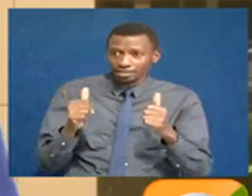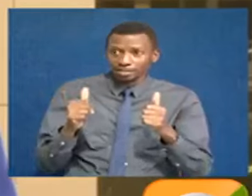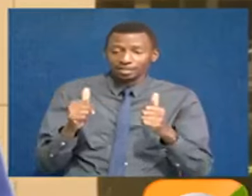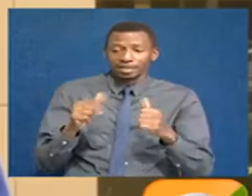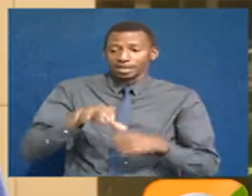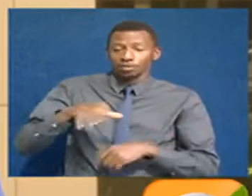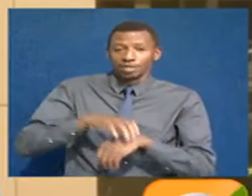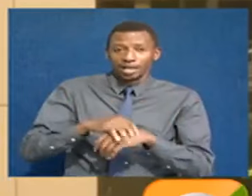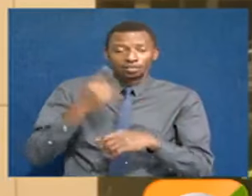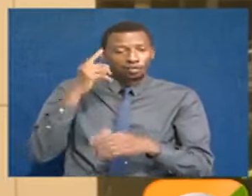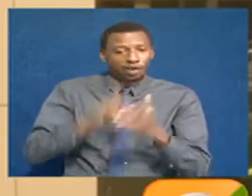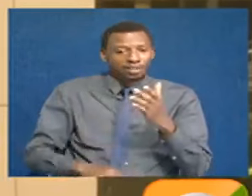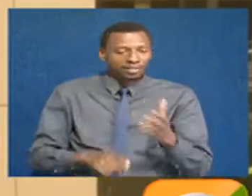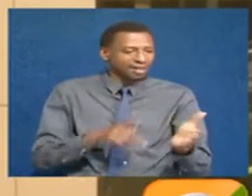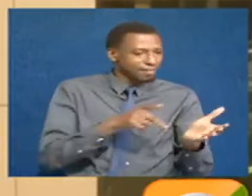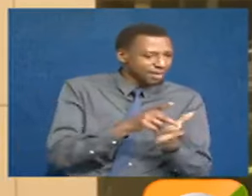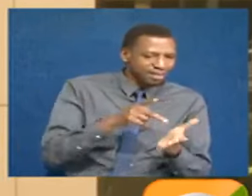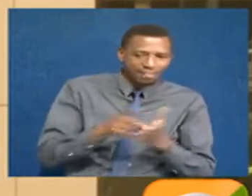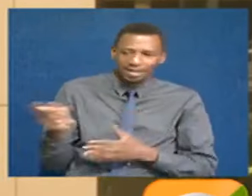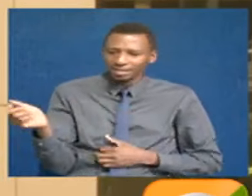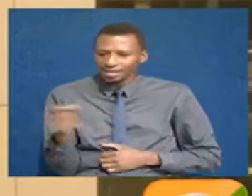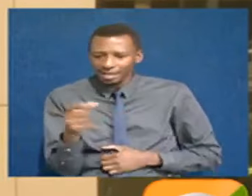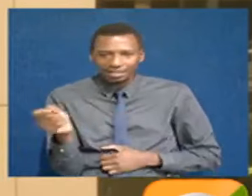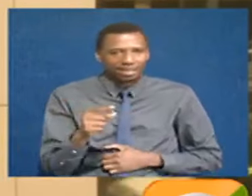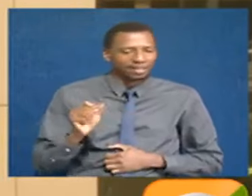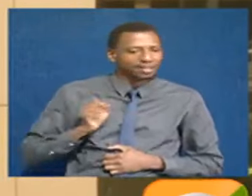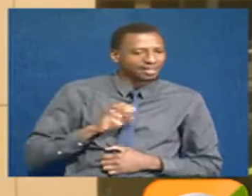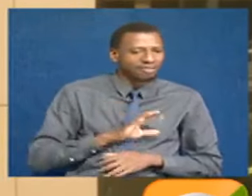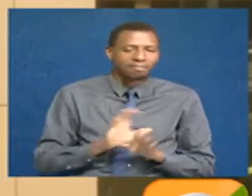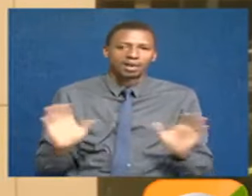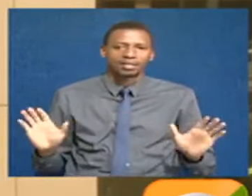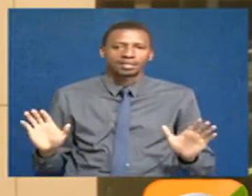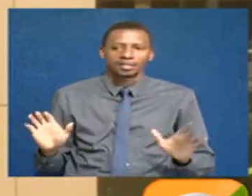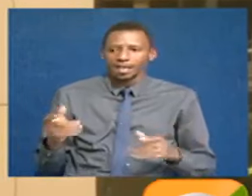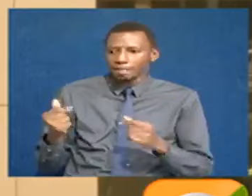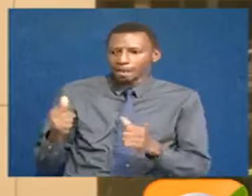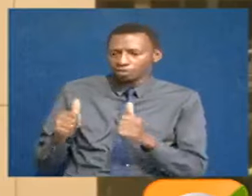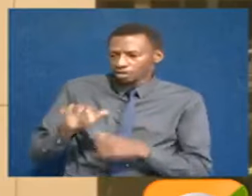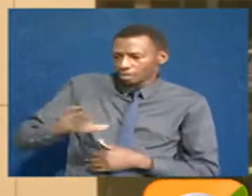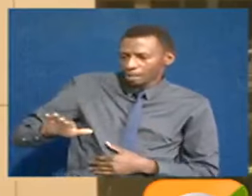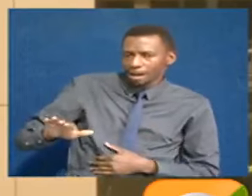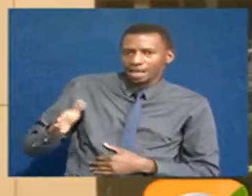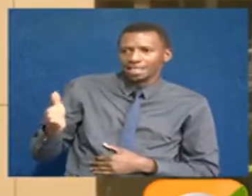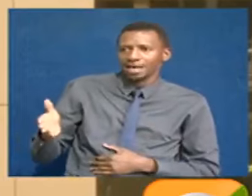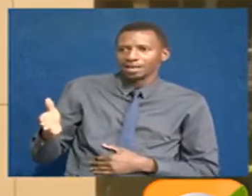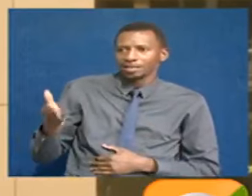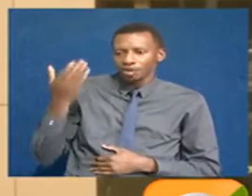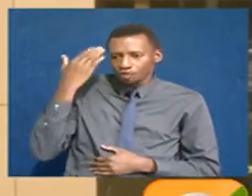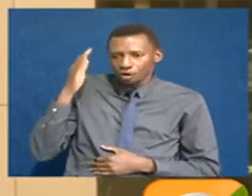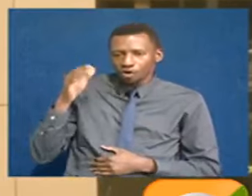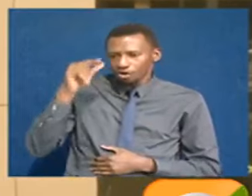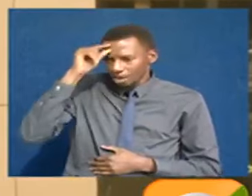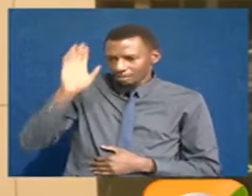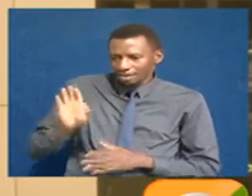recurrent expenditure, paying salaries to the staff. Very little money is remaining for the